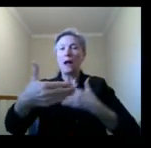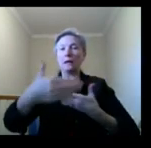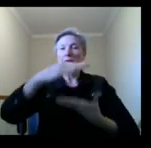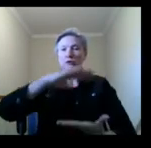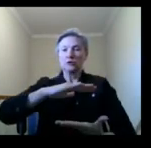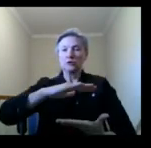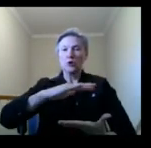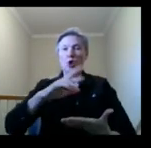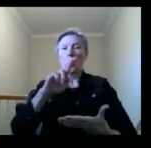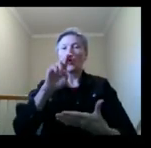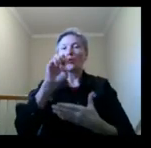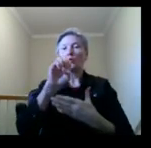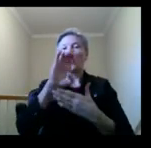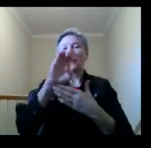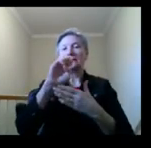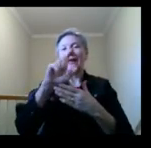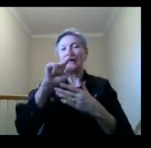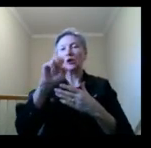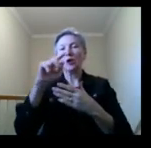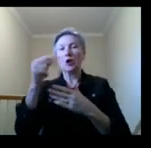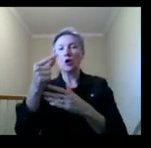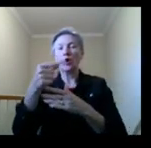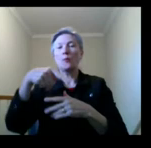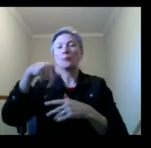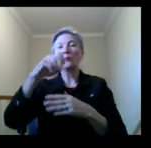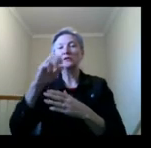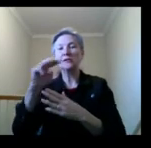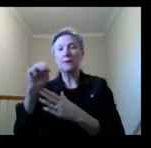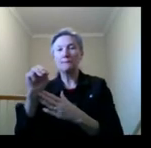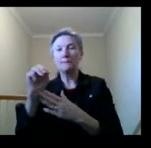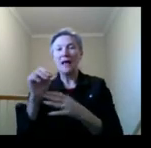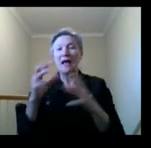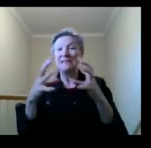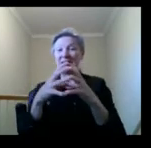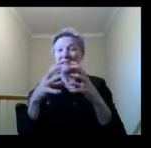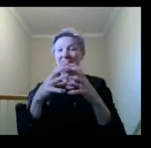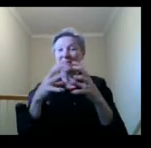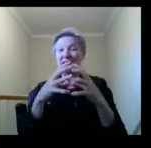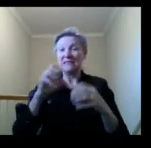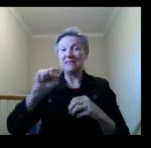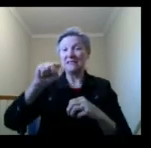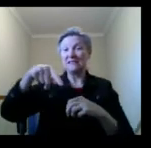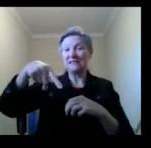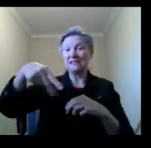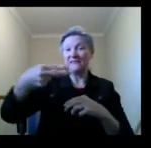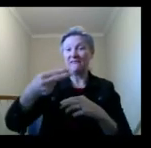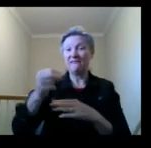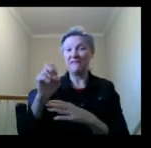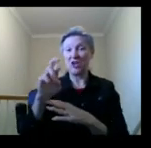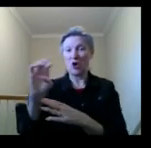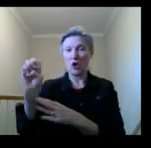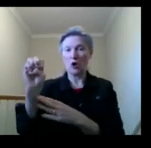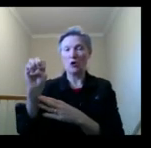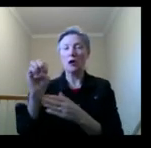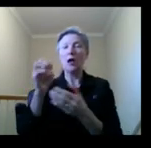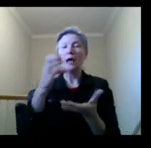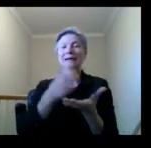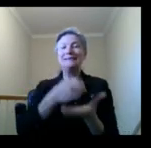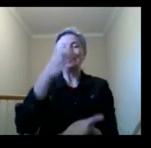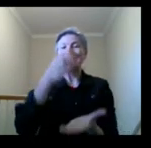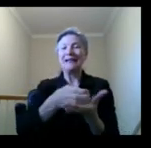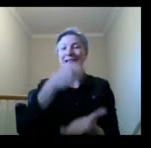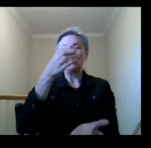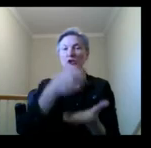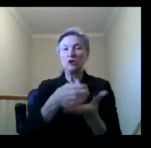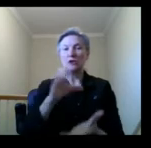cylinder, and a cone. I went through Elise's things and I got some examples of different things you're going to